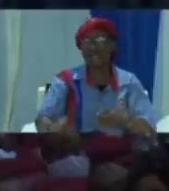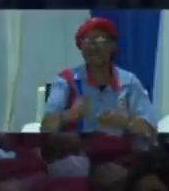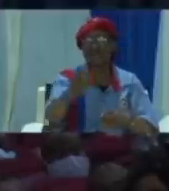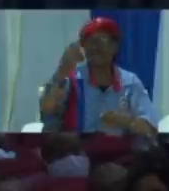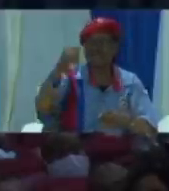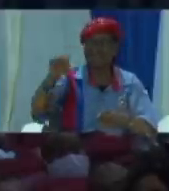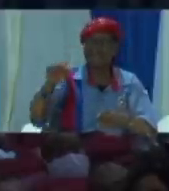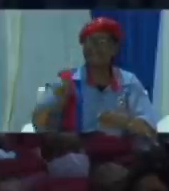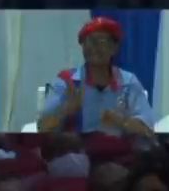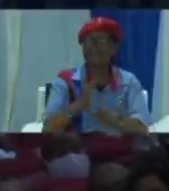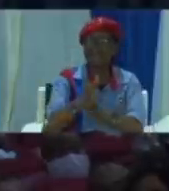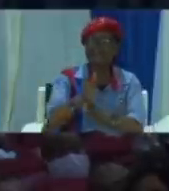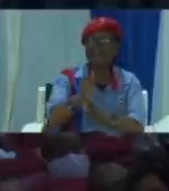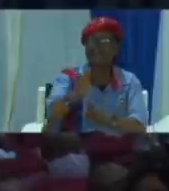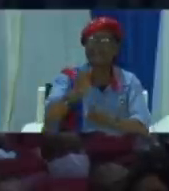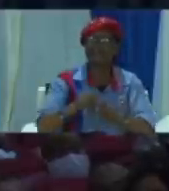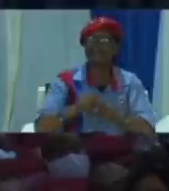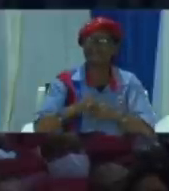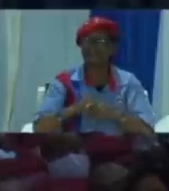line,